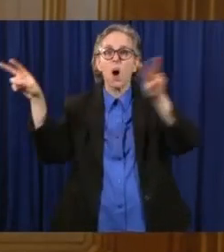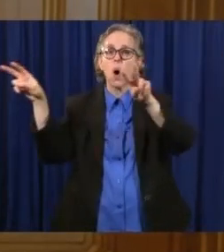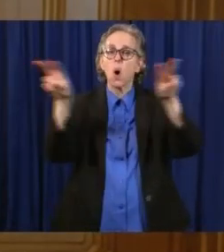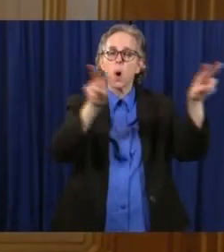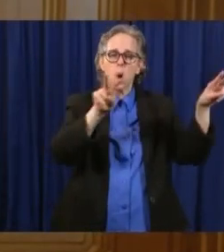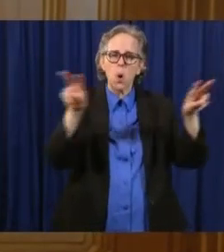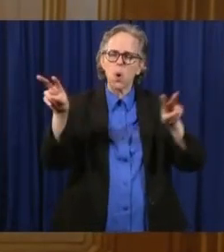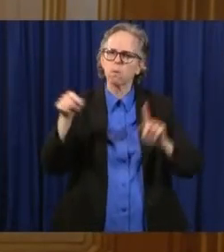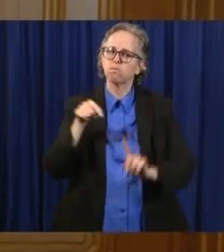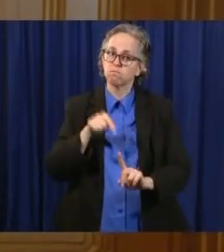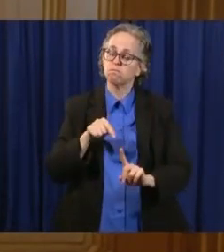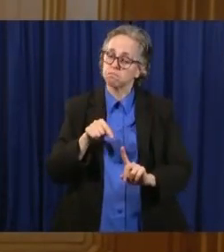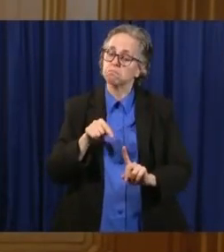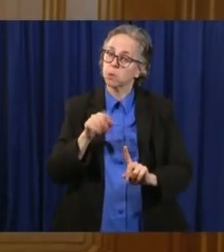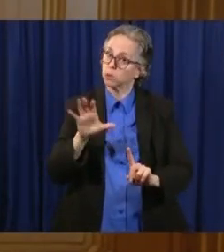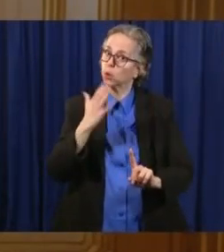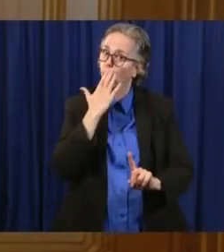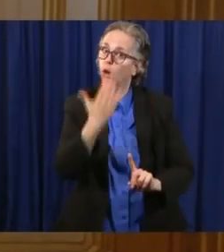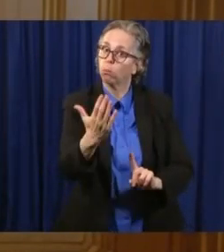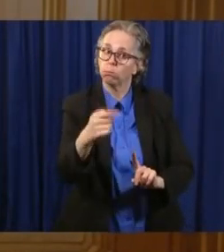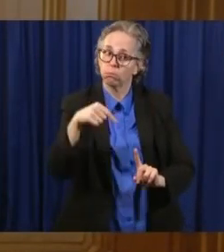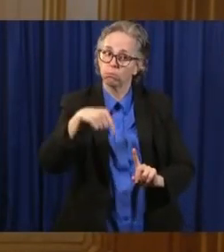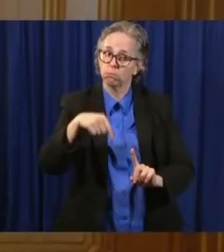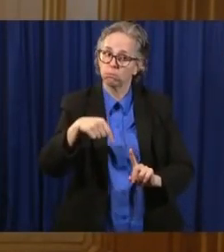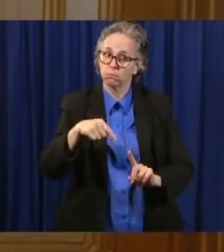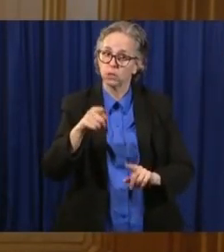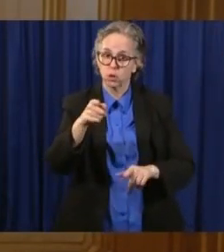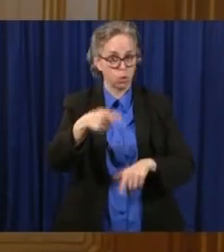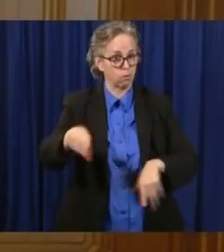we're doing well. You all have done a great job.